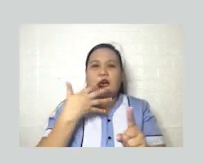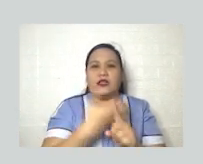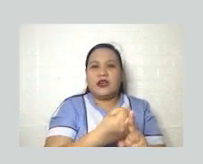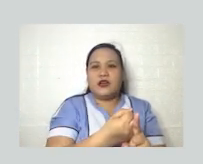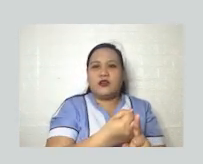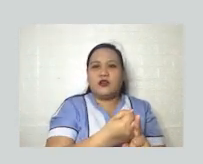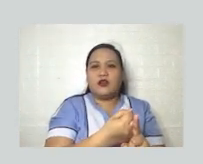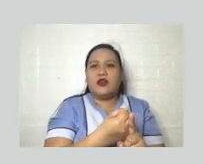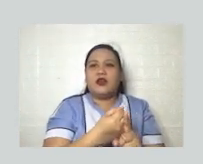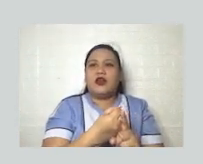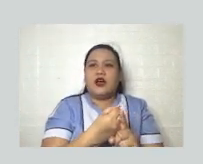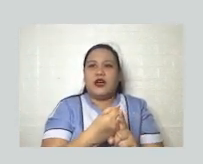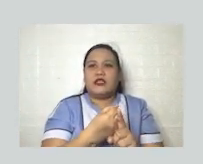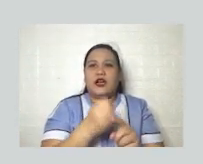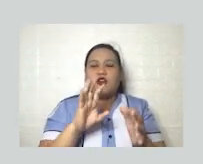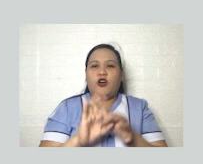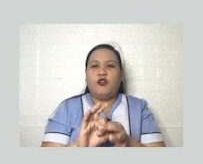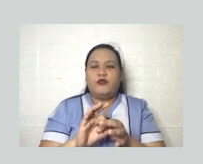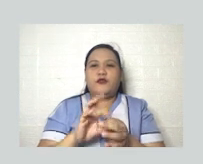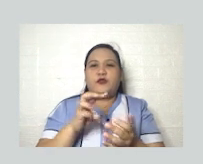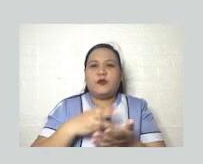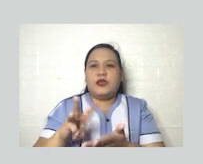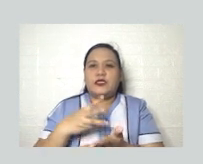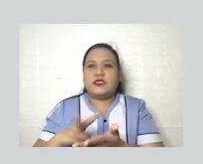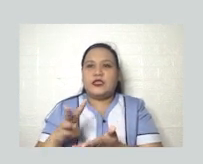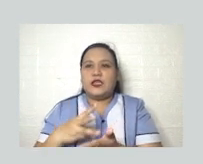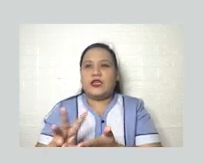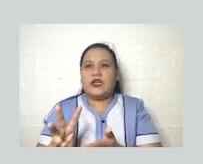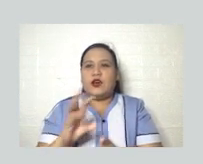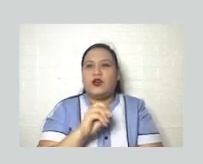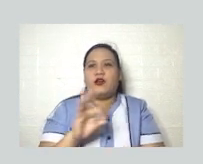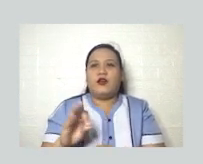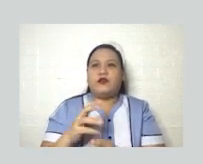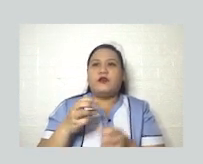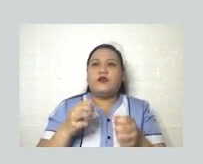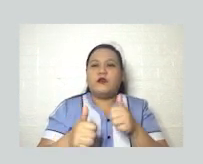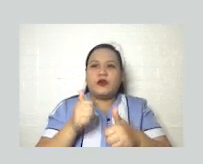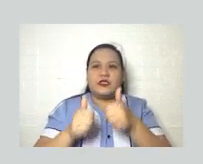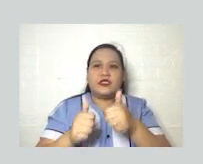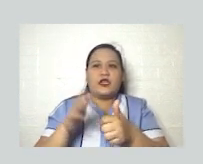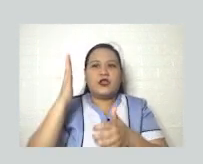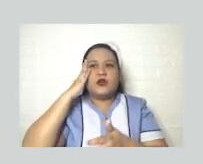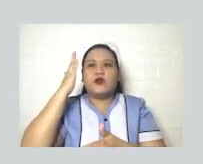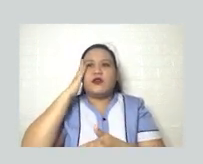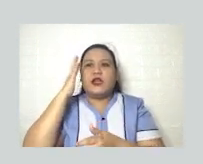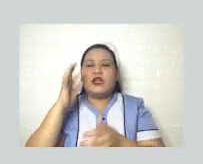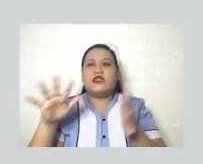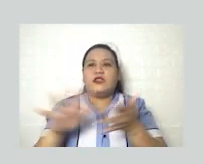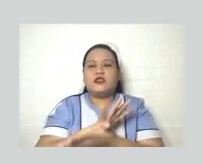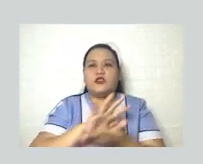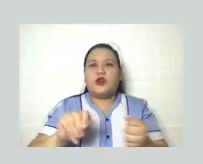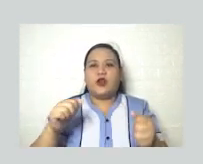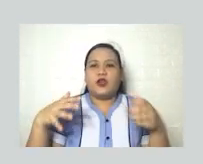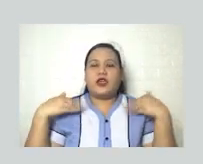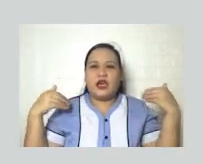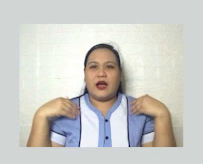which commonly destroy young seedlings in seed boxes or in seed beds.